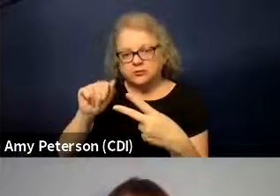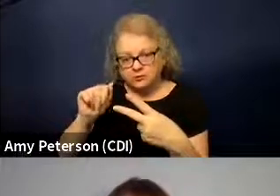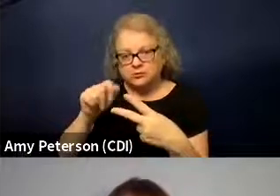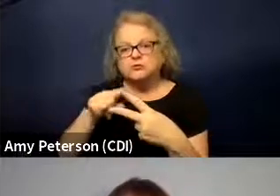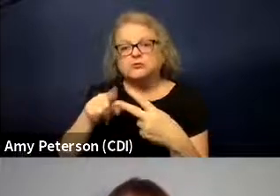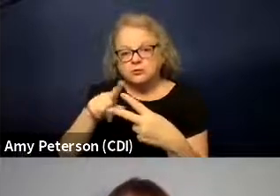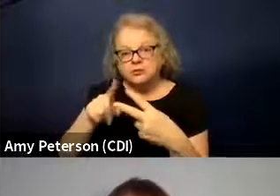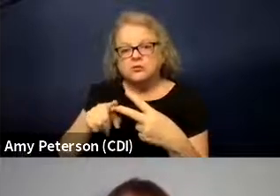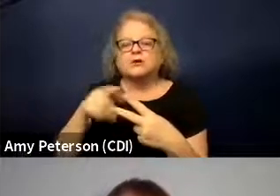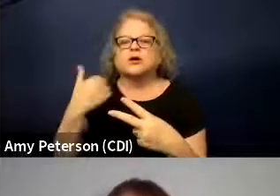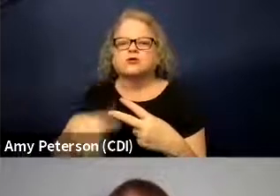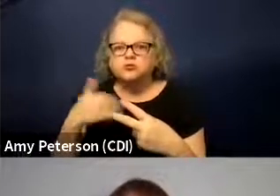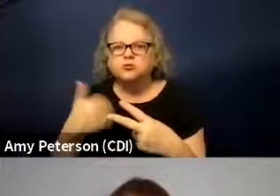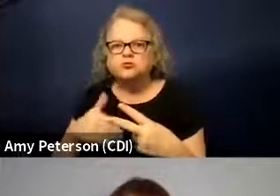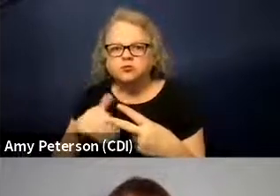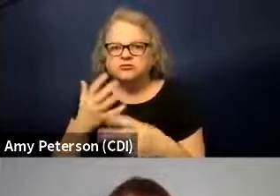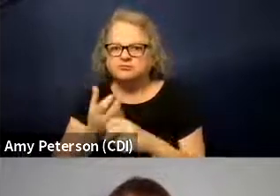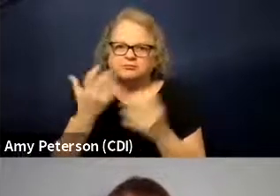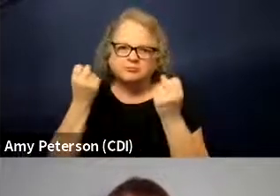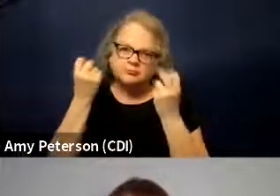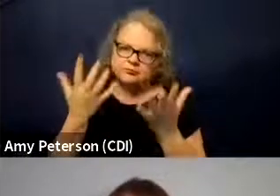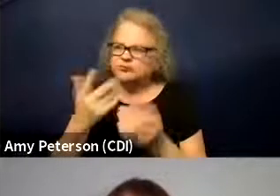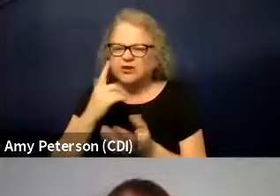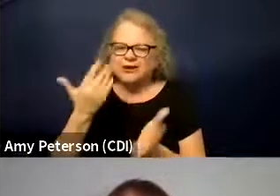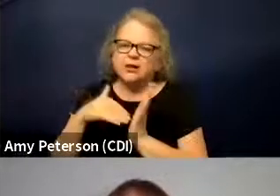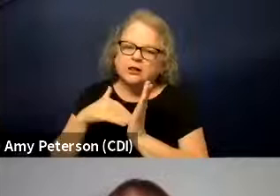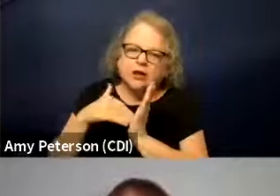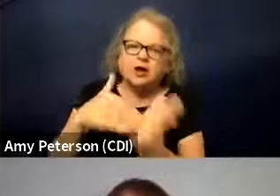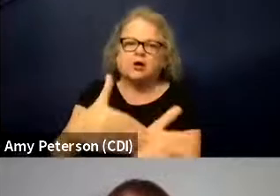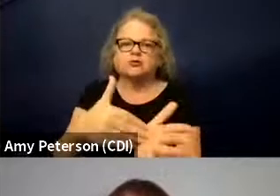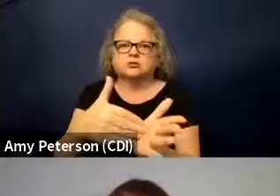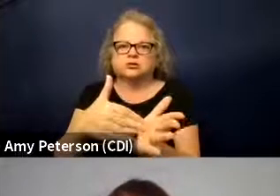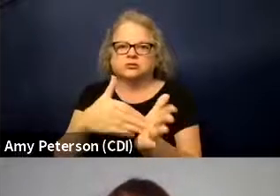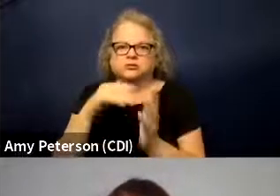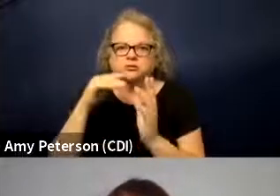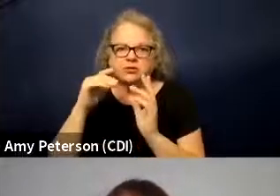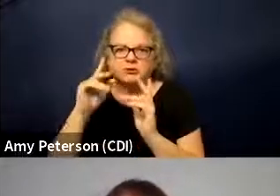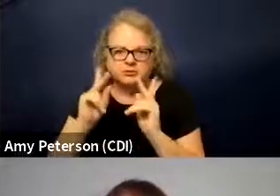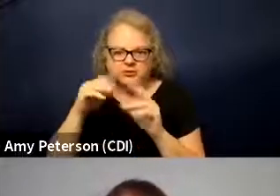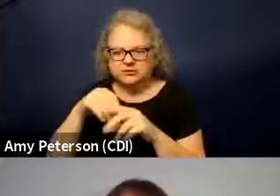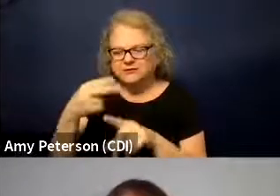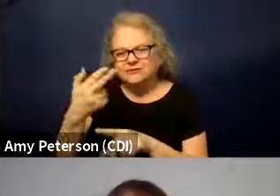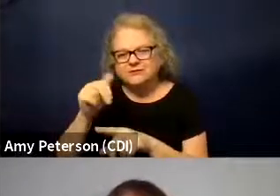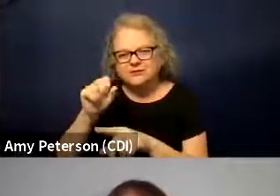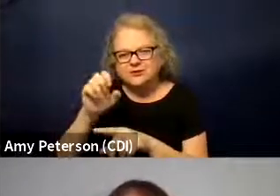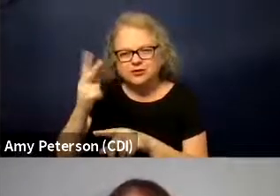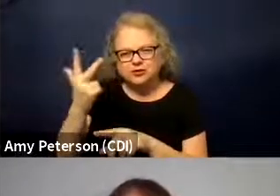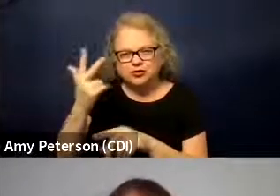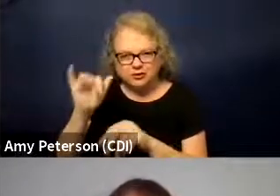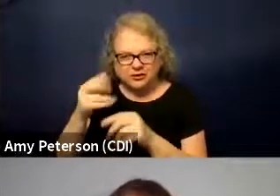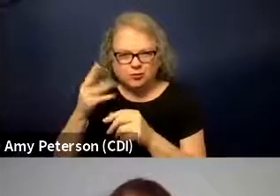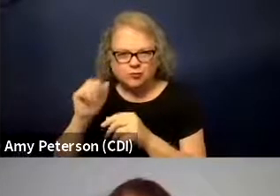months. That's never happened before. That was not because it was rushed. It's because these steps